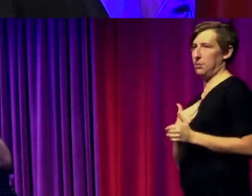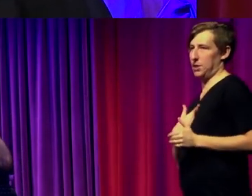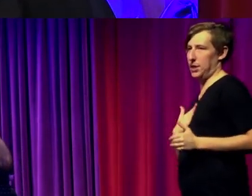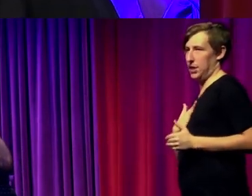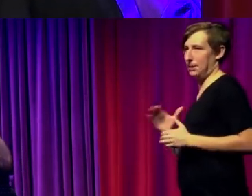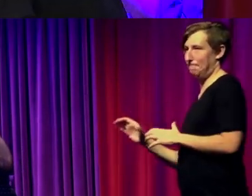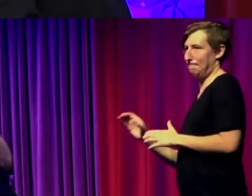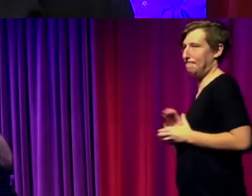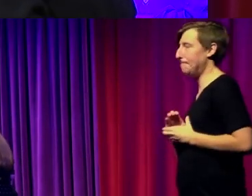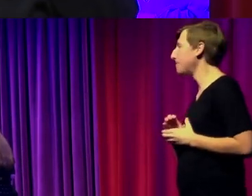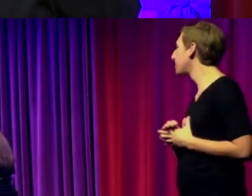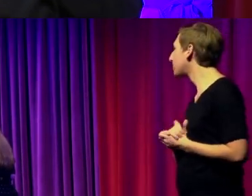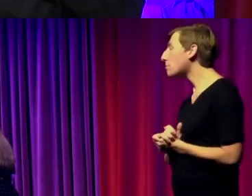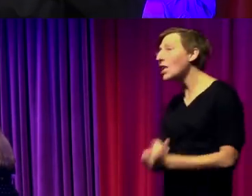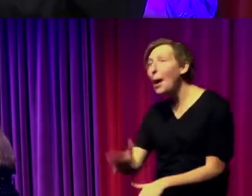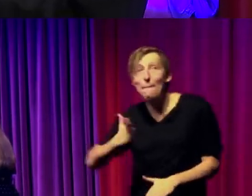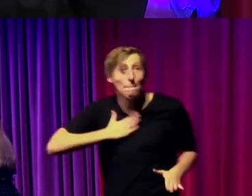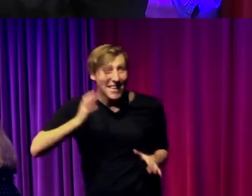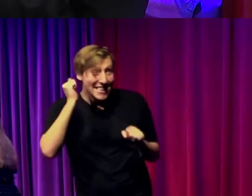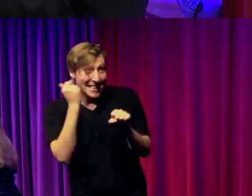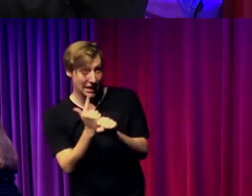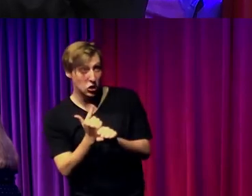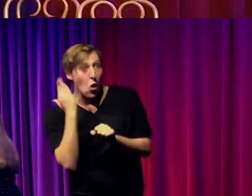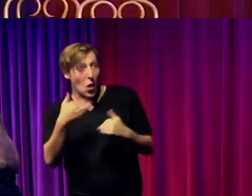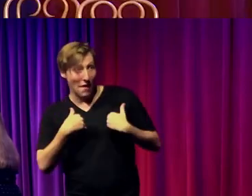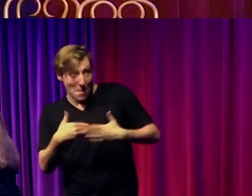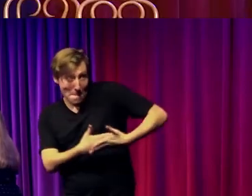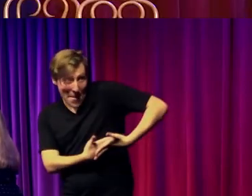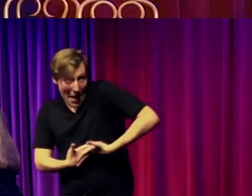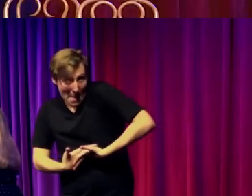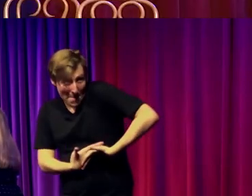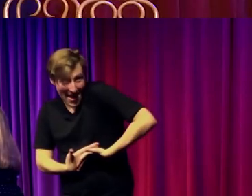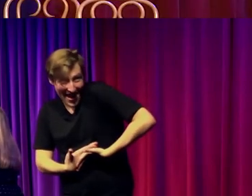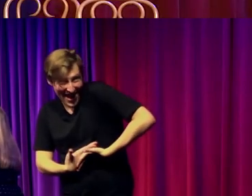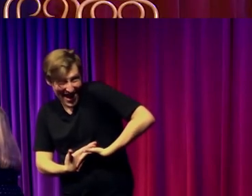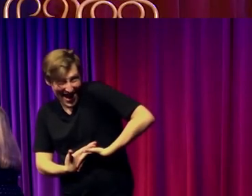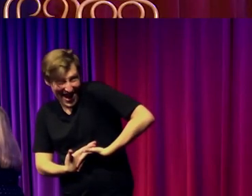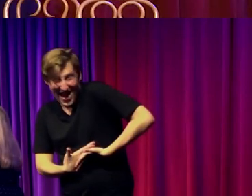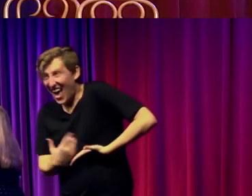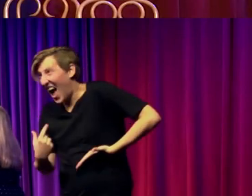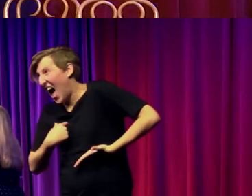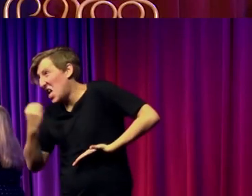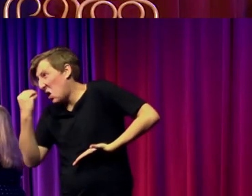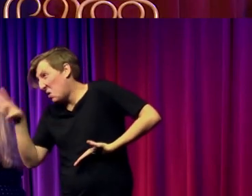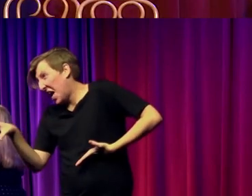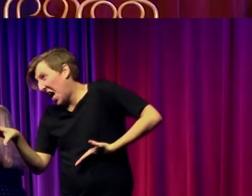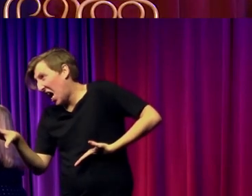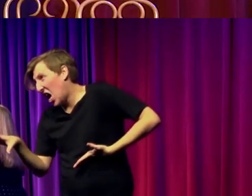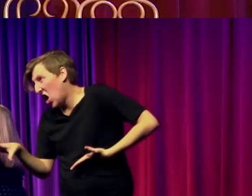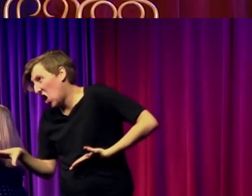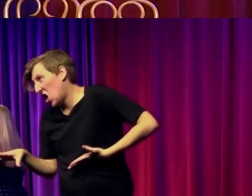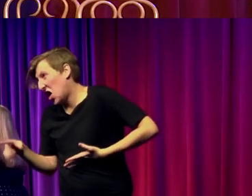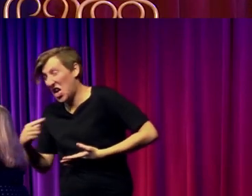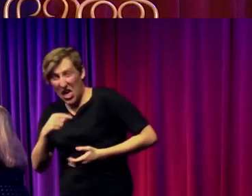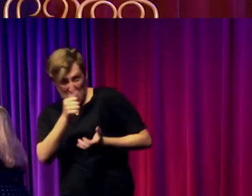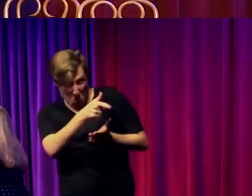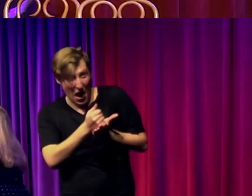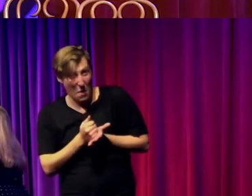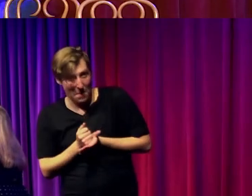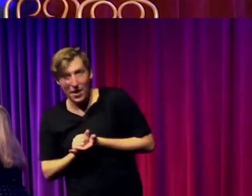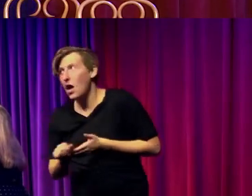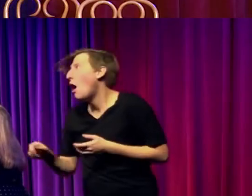Okay, my sister's having a baby, and I need to look like I care about it. Yes. Perfect.